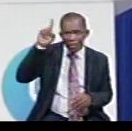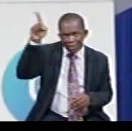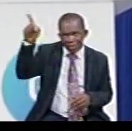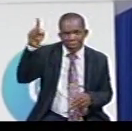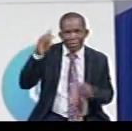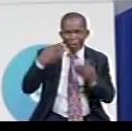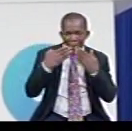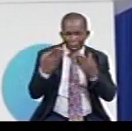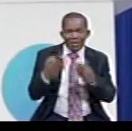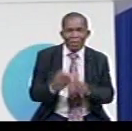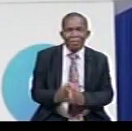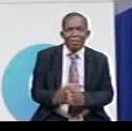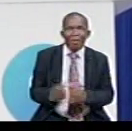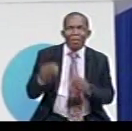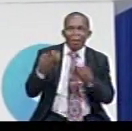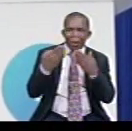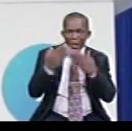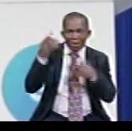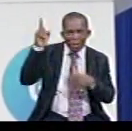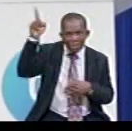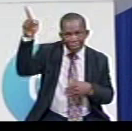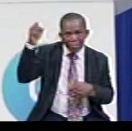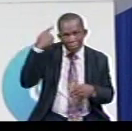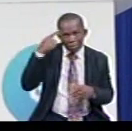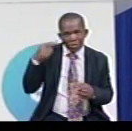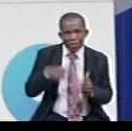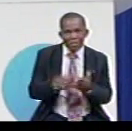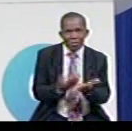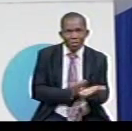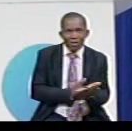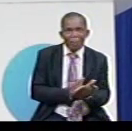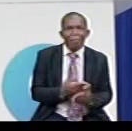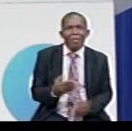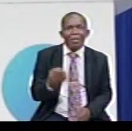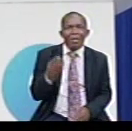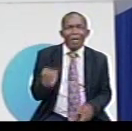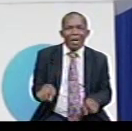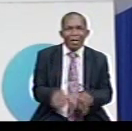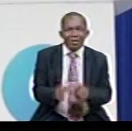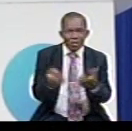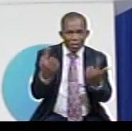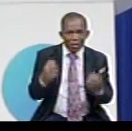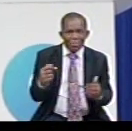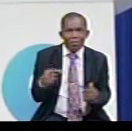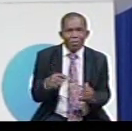Thank him for this morning. As we came to the service,